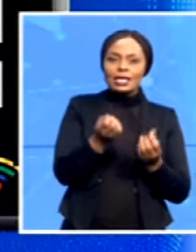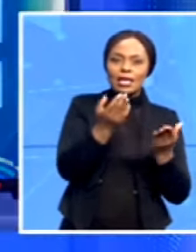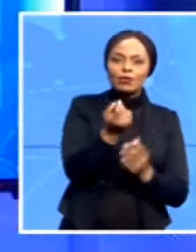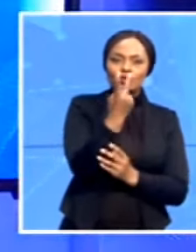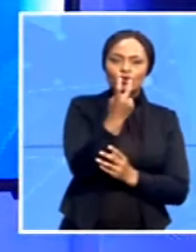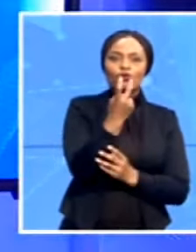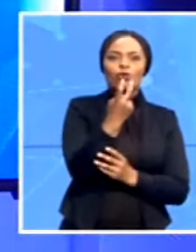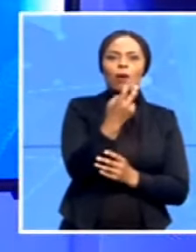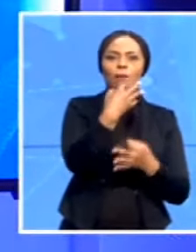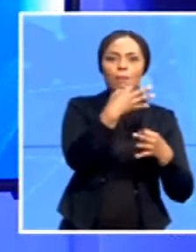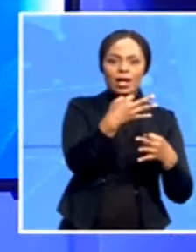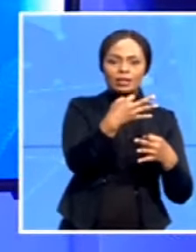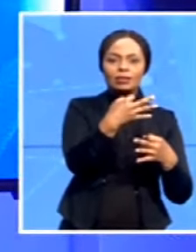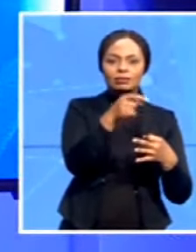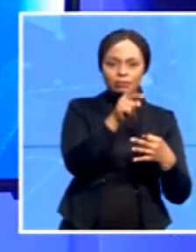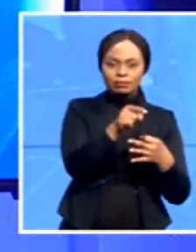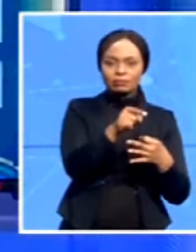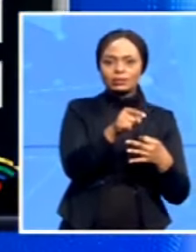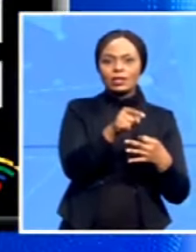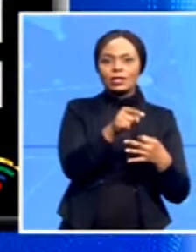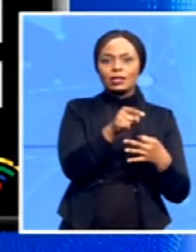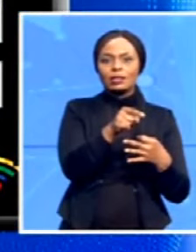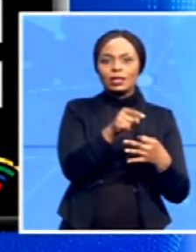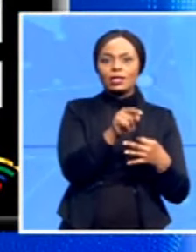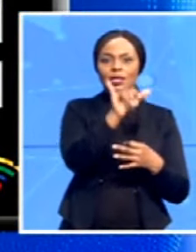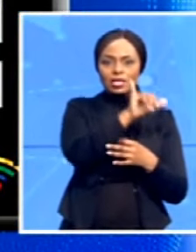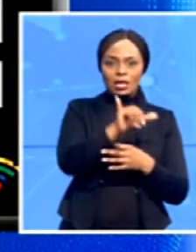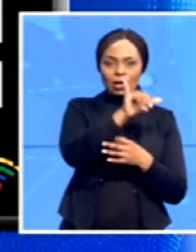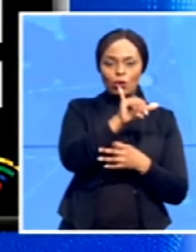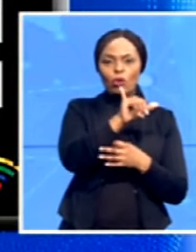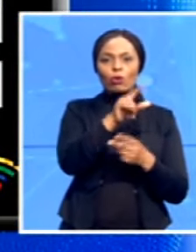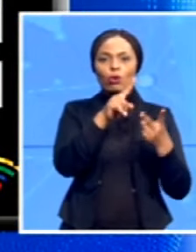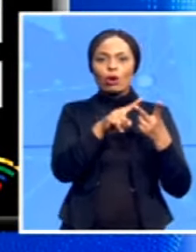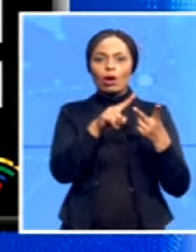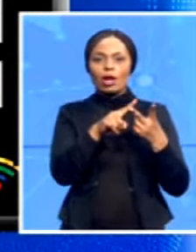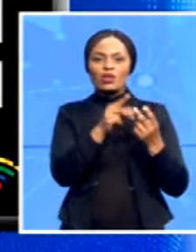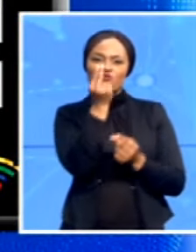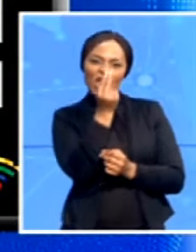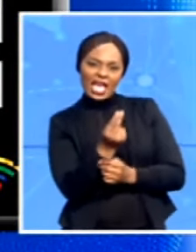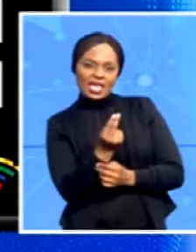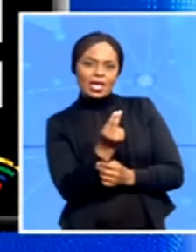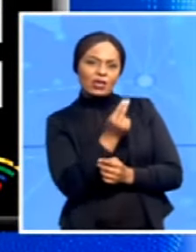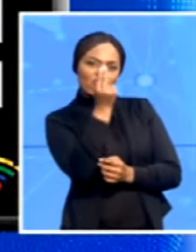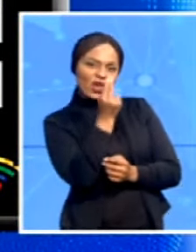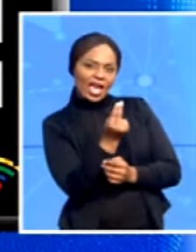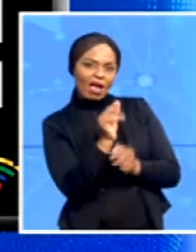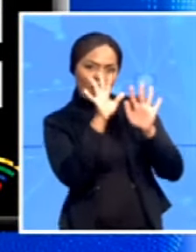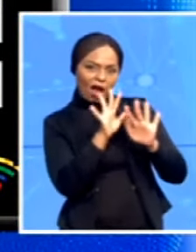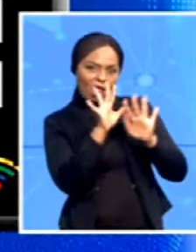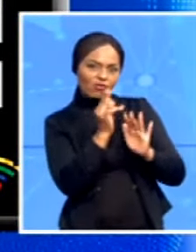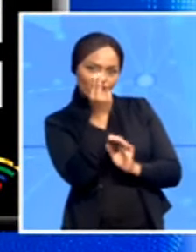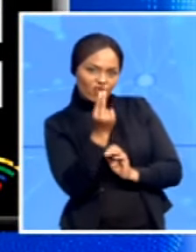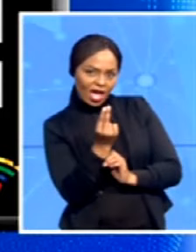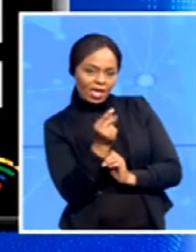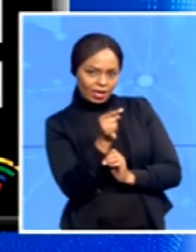it's a grey and white, grey ballot. This is the white ballot and grey ballot, which is the ward elections, as